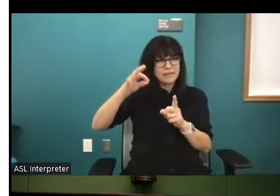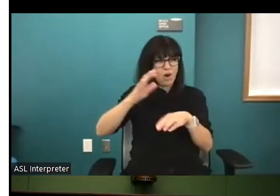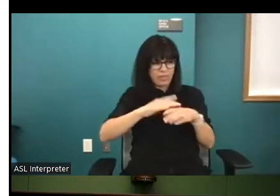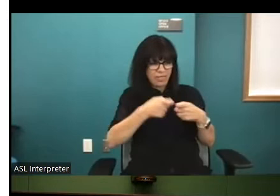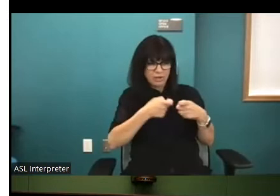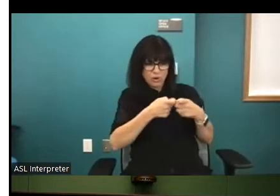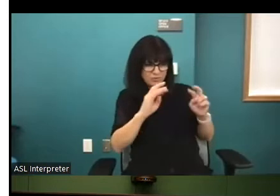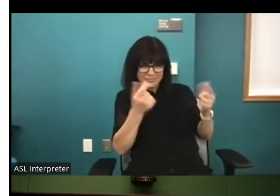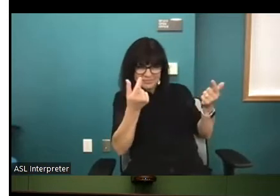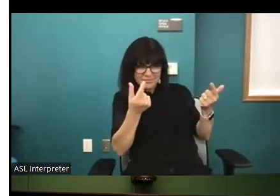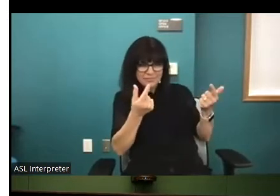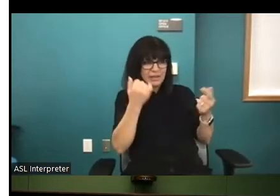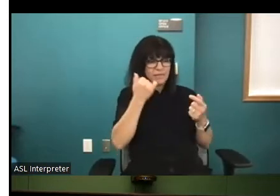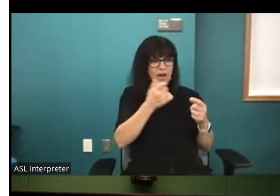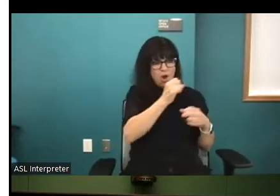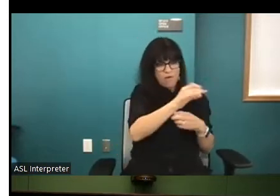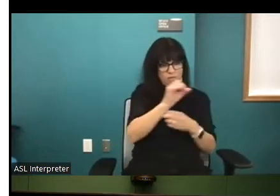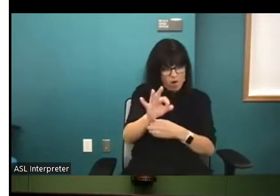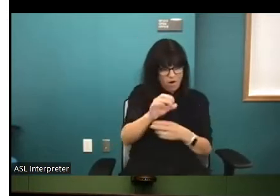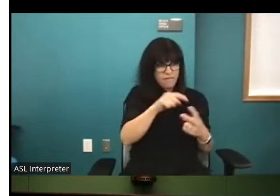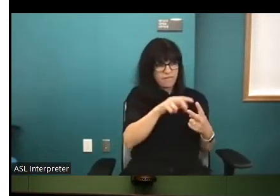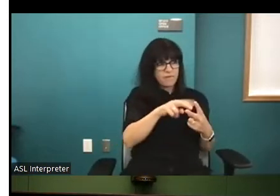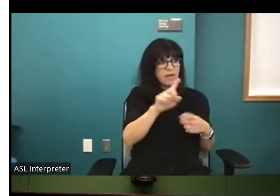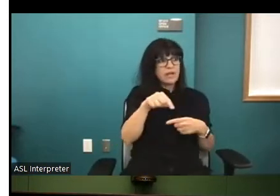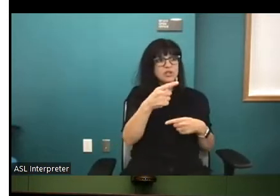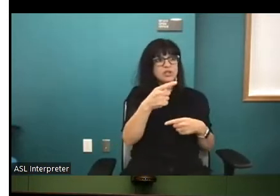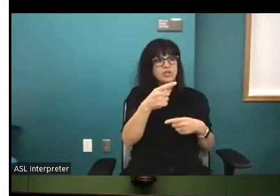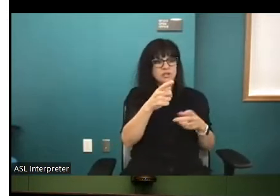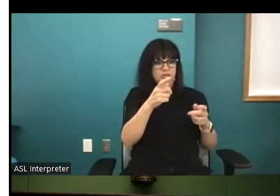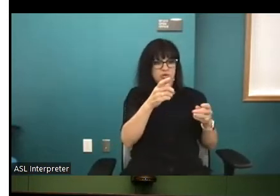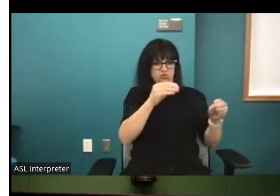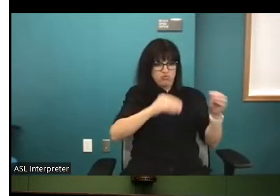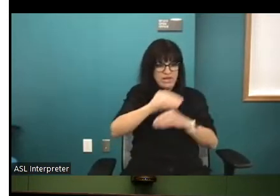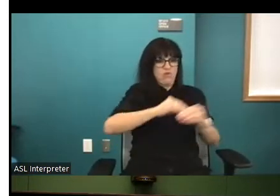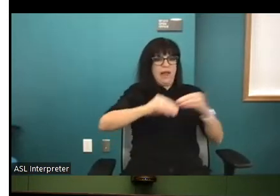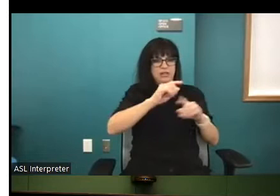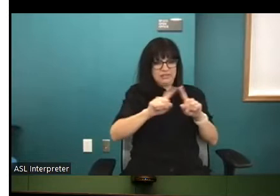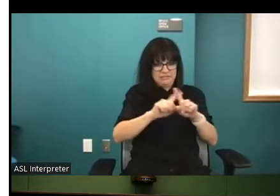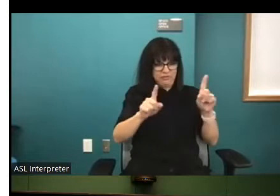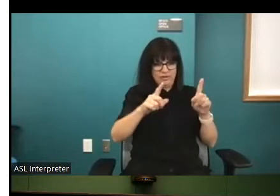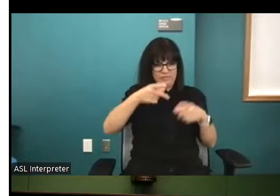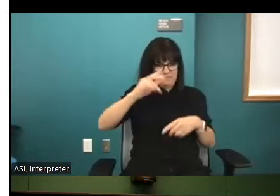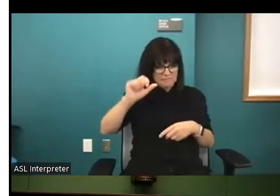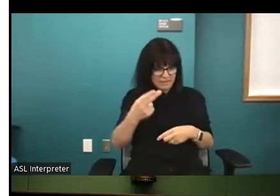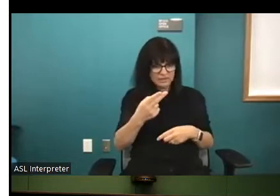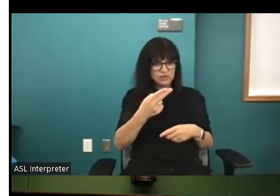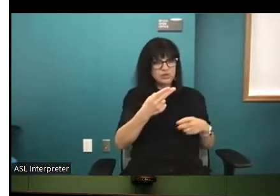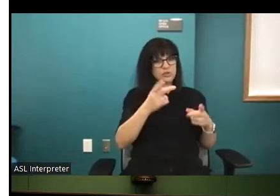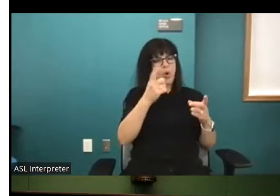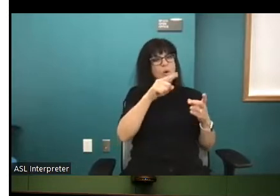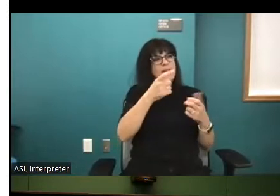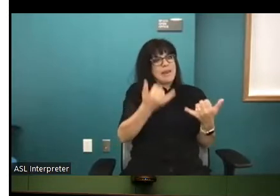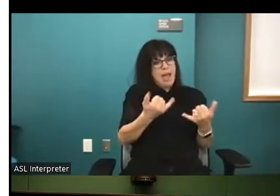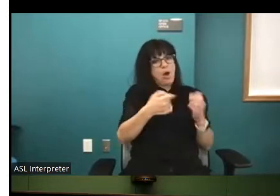anything. And so if I disable this one and I disable this one, it's just going to rearrange all of these pitches so that these pitches are